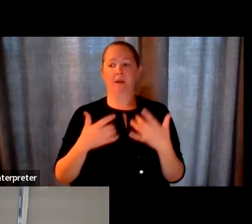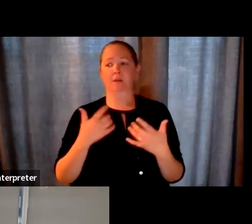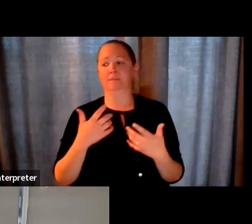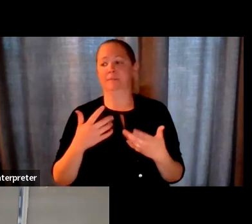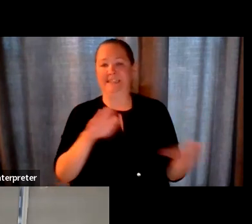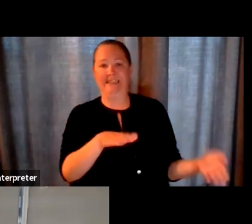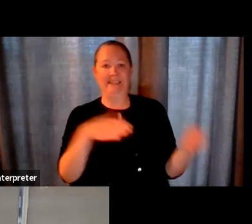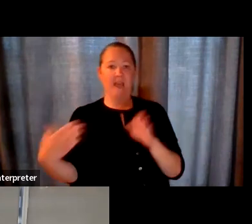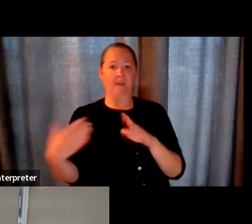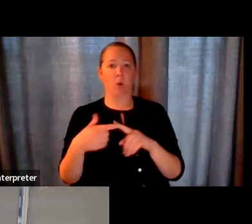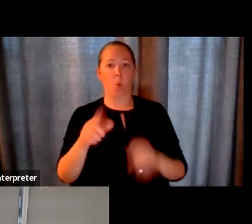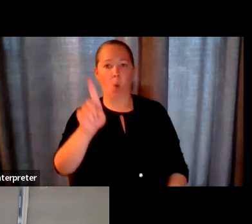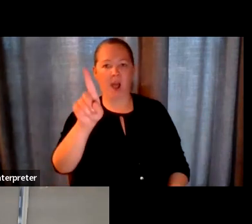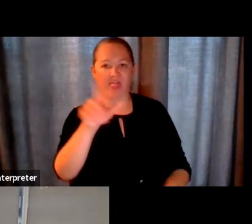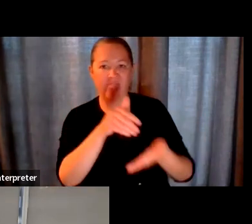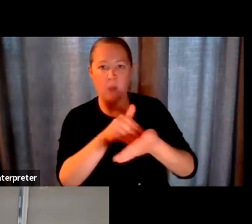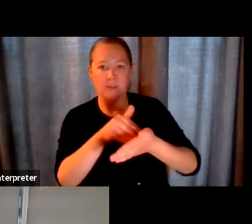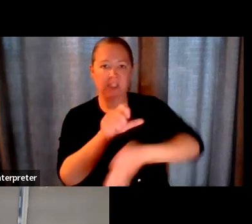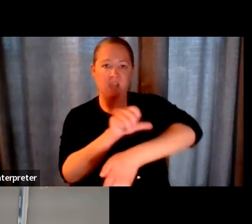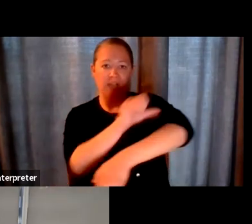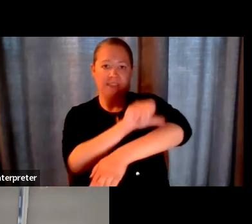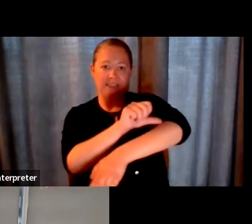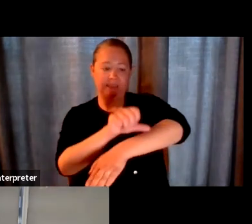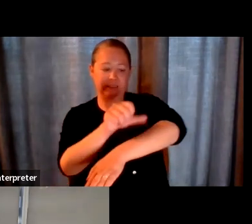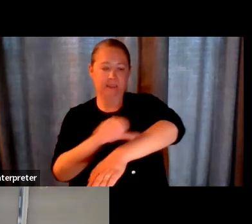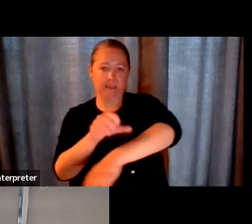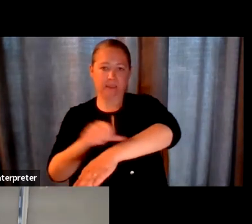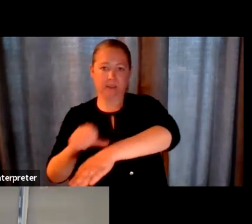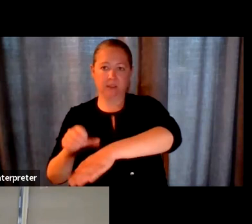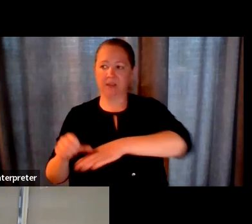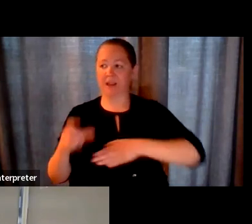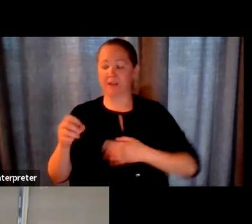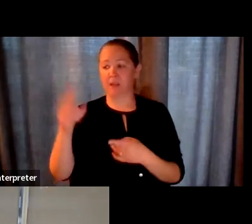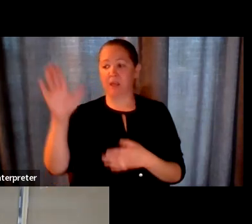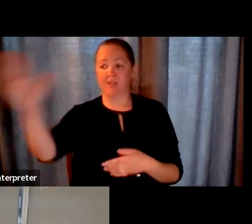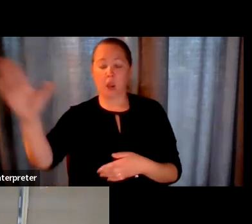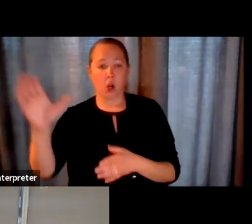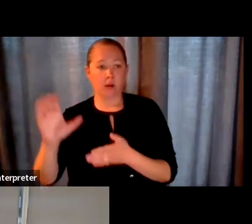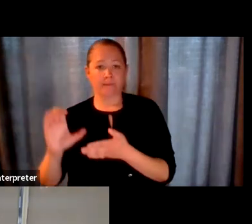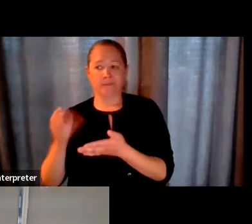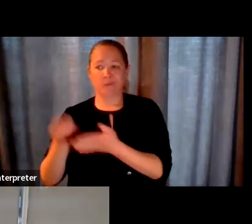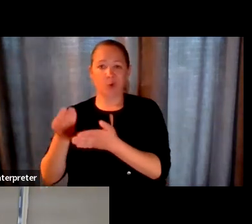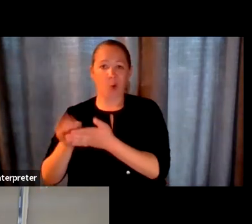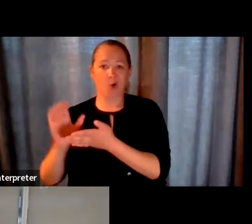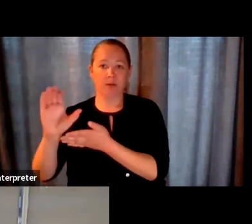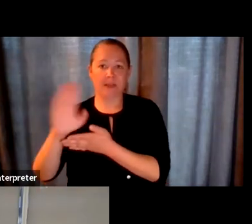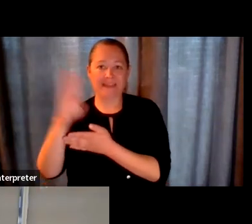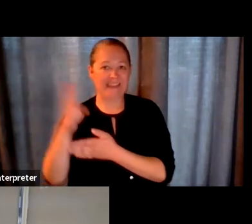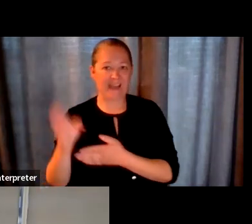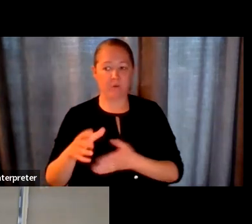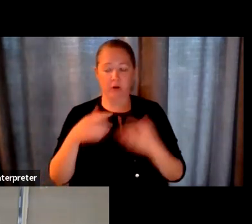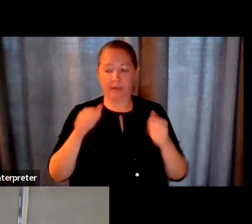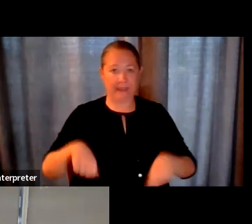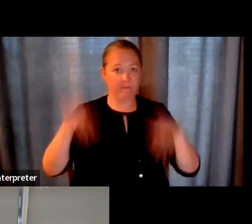and slow and methodical building, and their donors didn't ever give up either, right? Everybody stuck with it, and here we